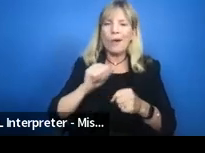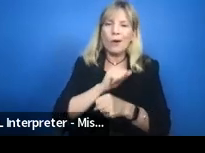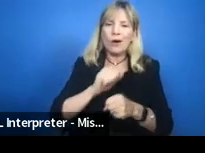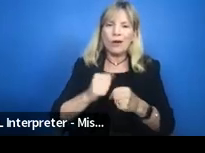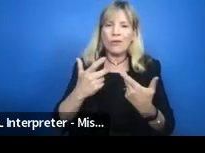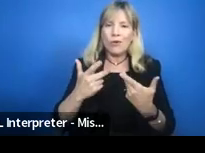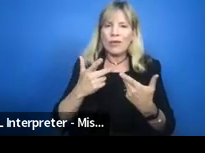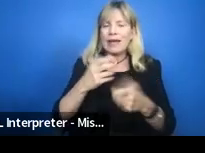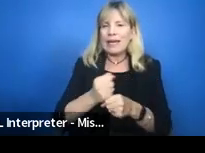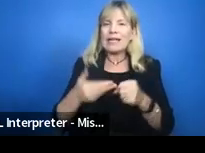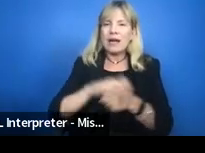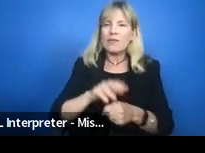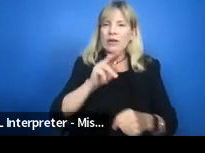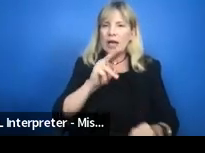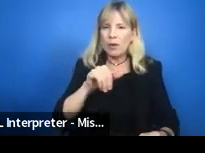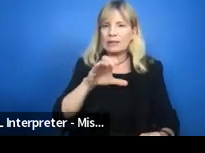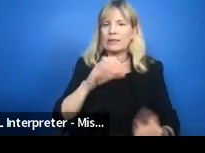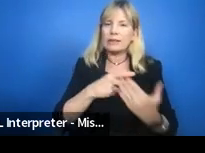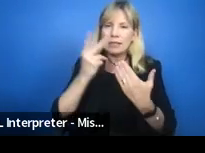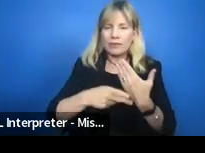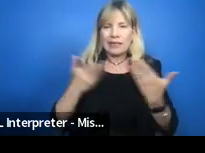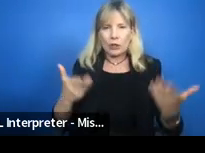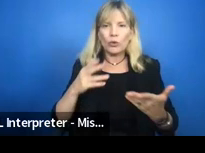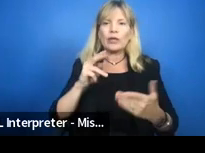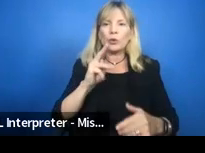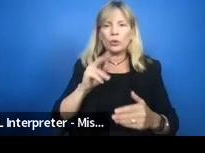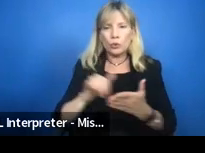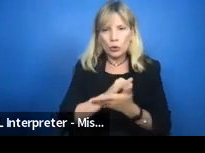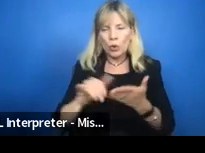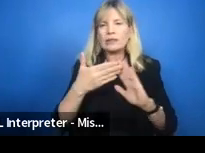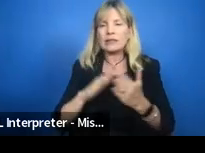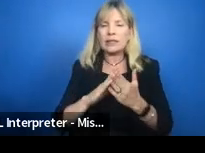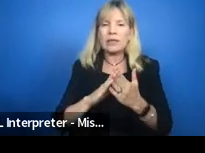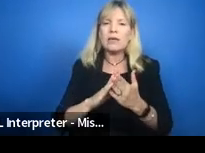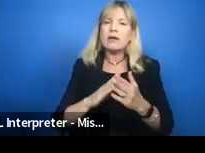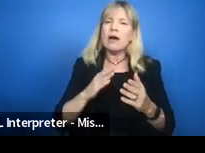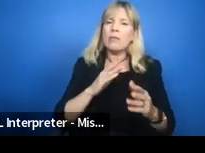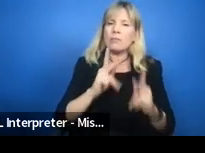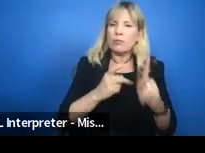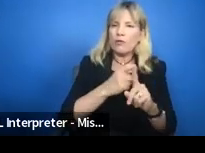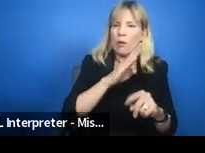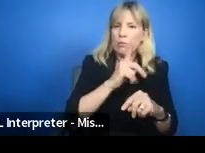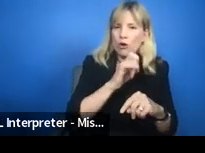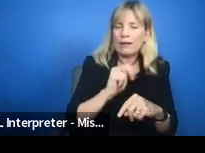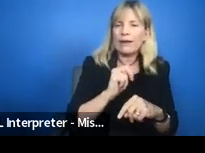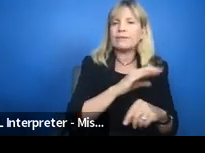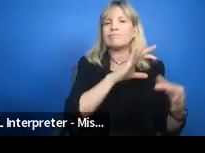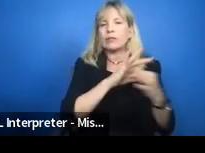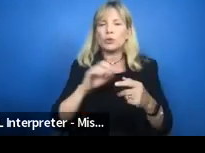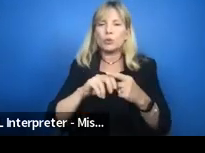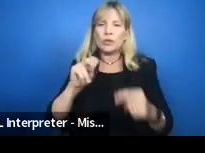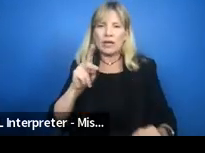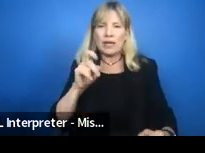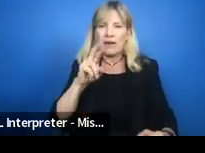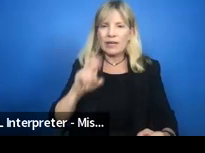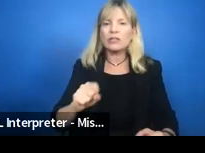Covered NYC initiative in New York City, where I connected Brooklynites to local health insurance navigators and engaged in